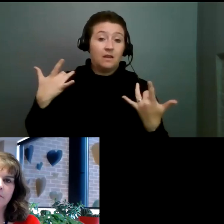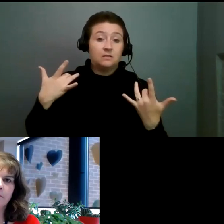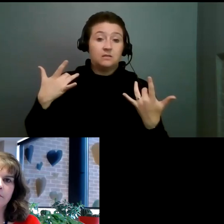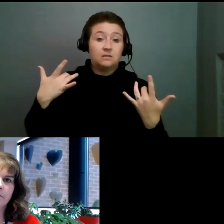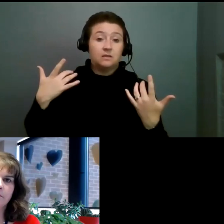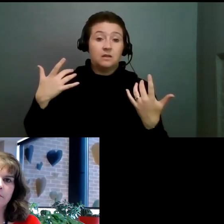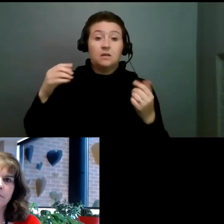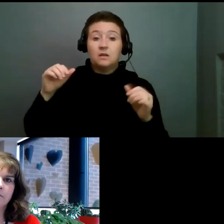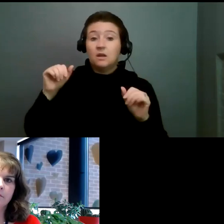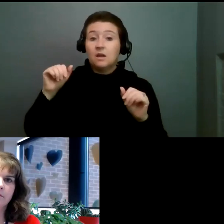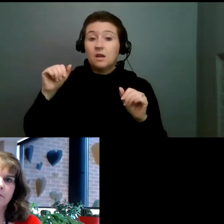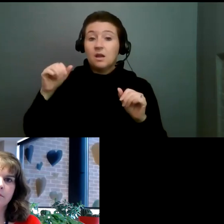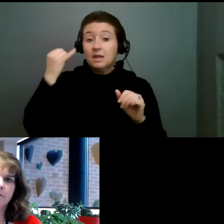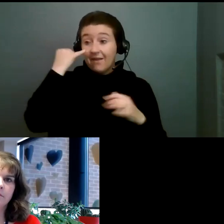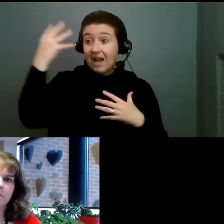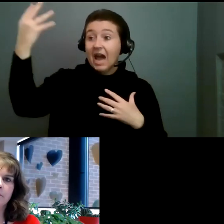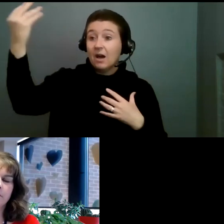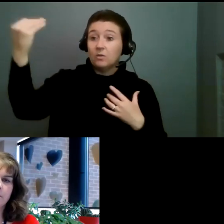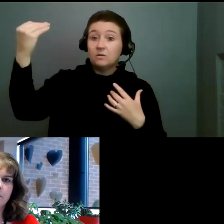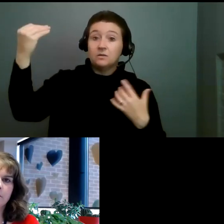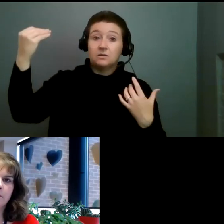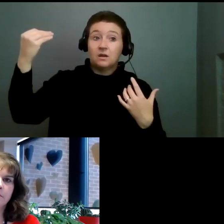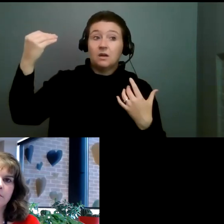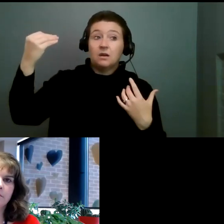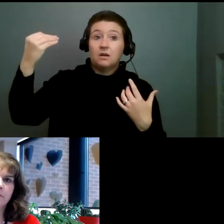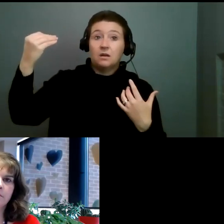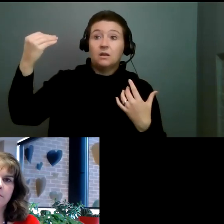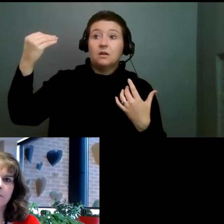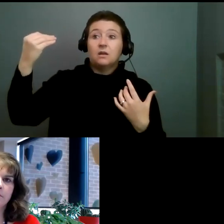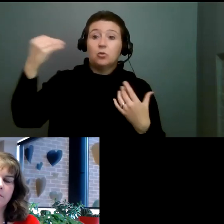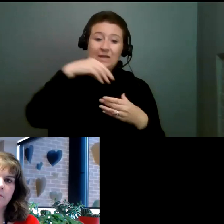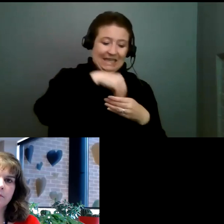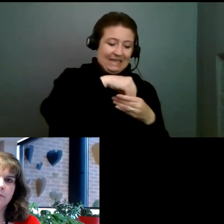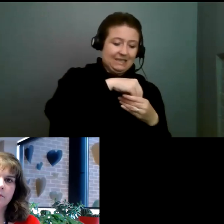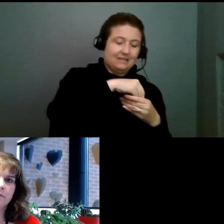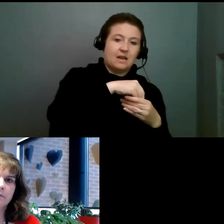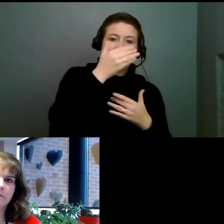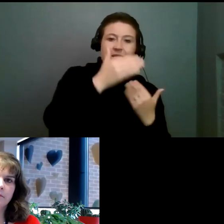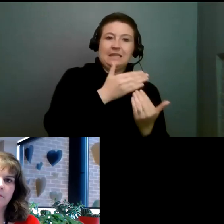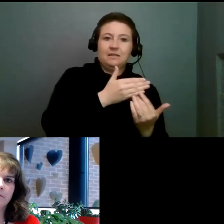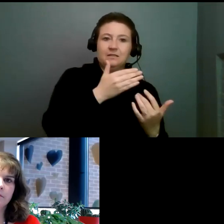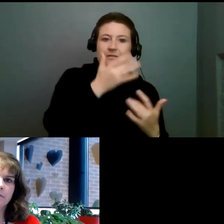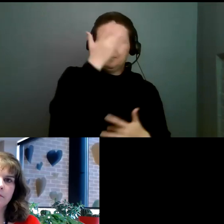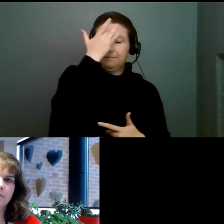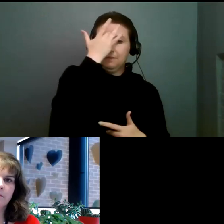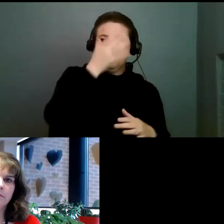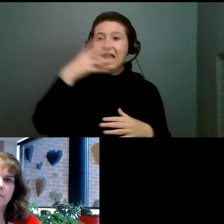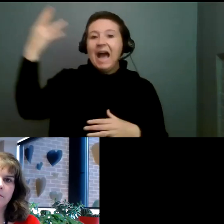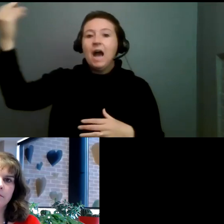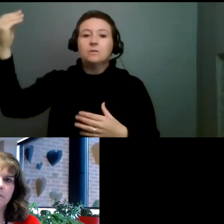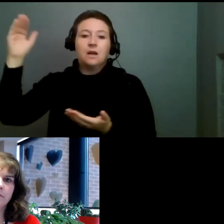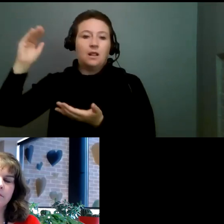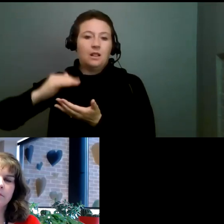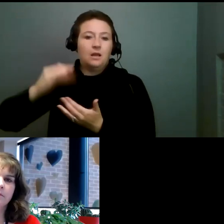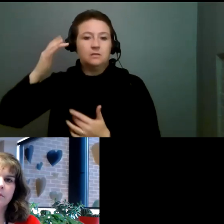outdoors is much less than the risk of transmission indoors. So we don't think protests yet have been shown